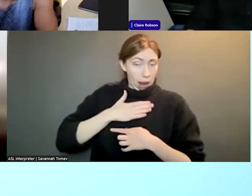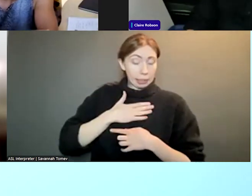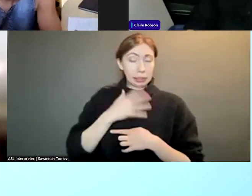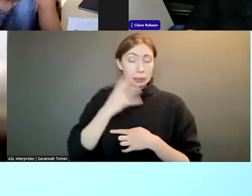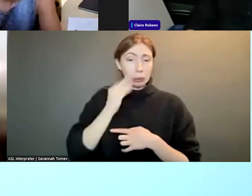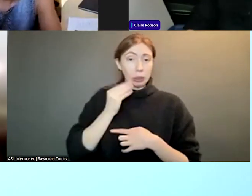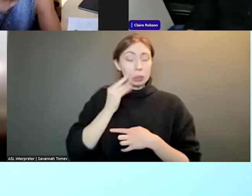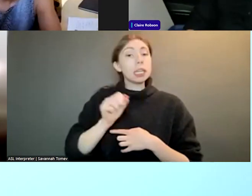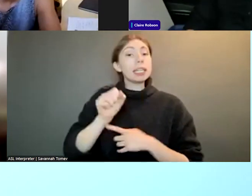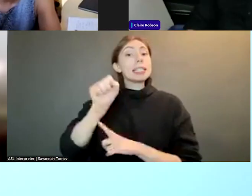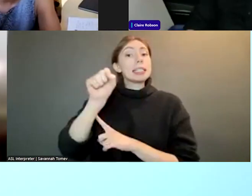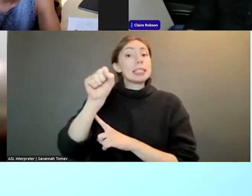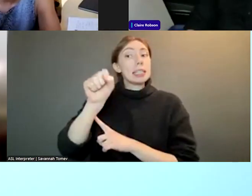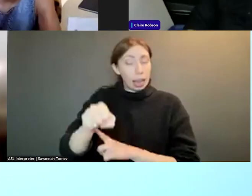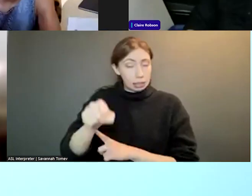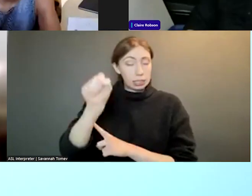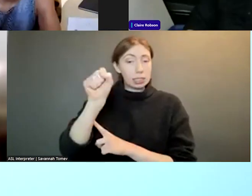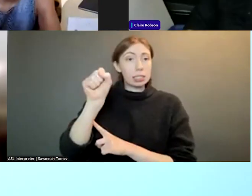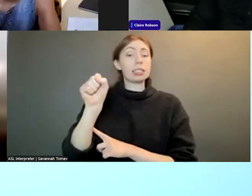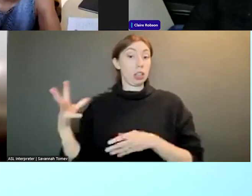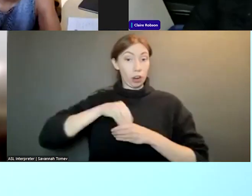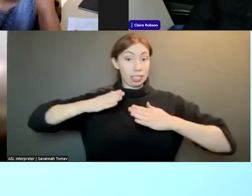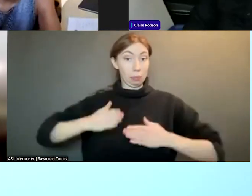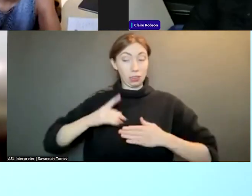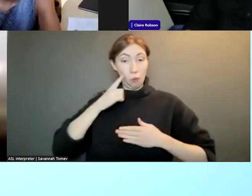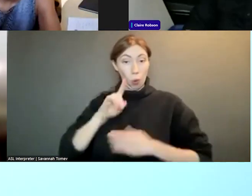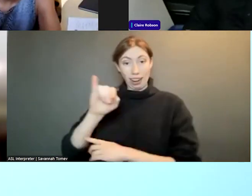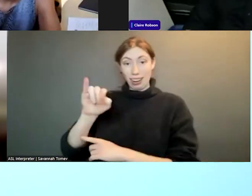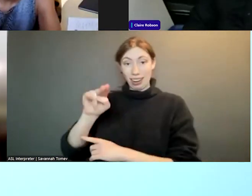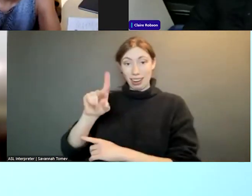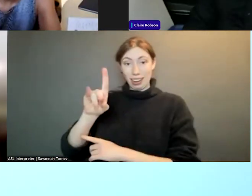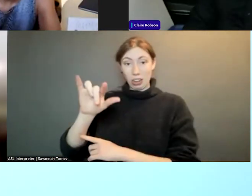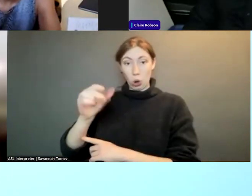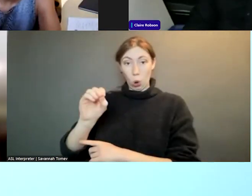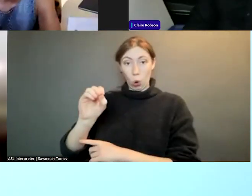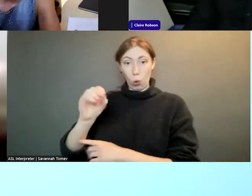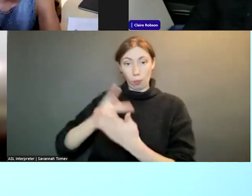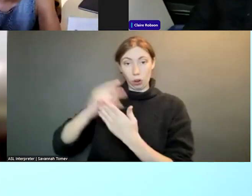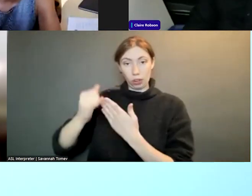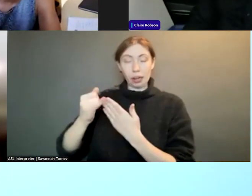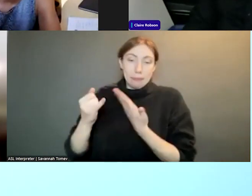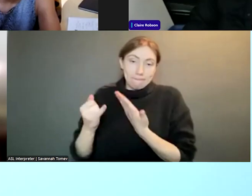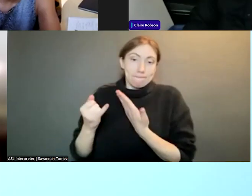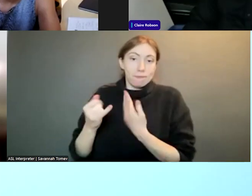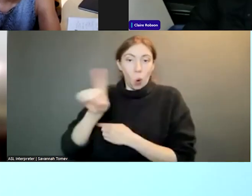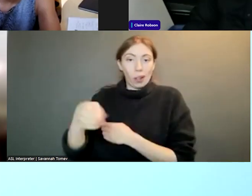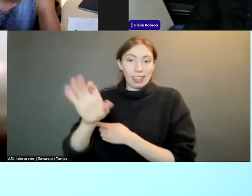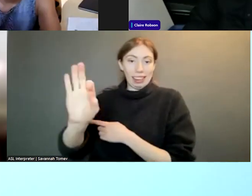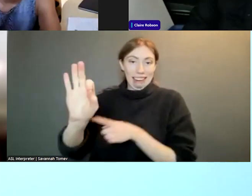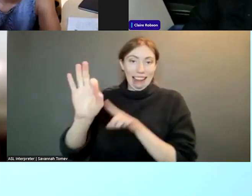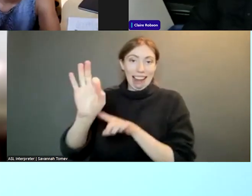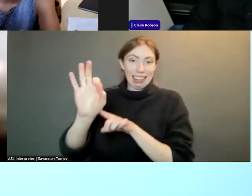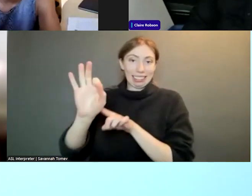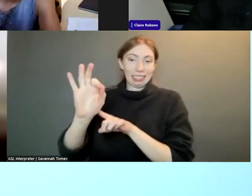we had in the Indigo Project were, of course, just those people that we were able to find, and it